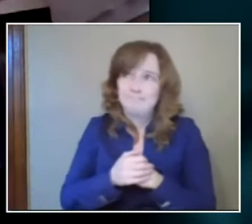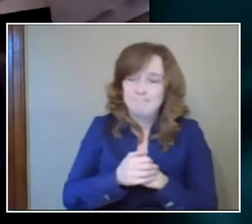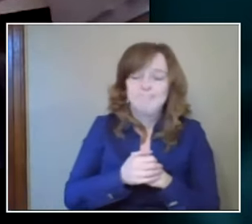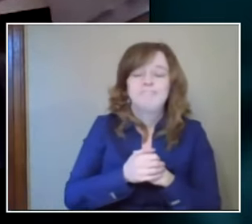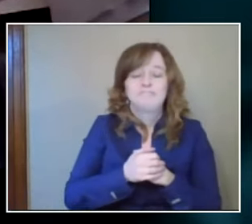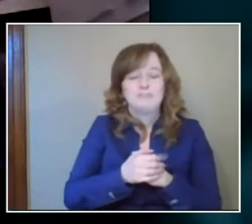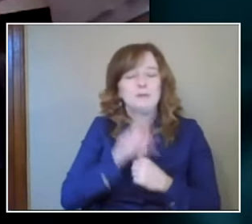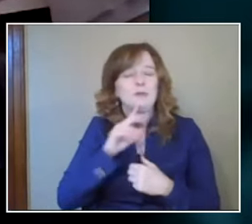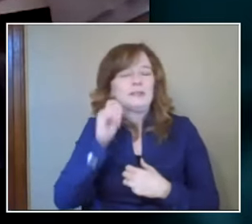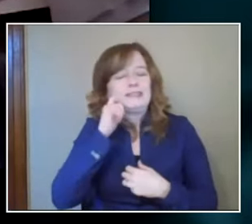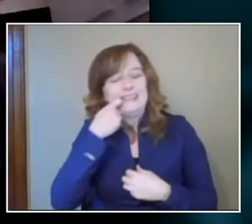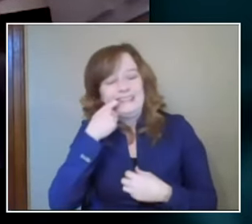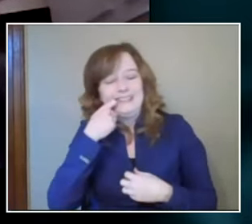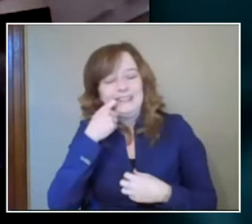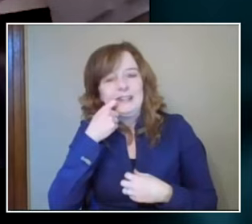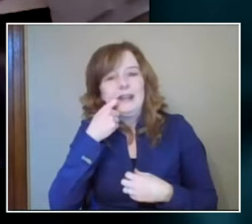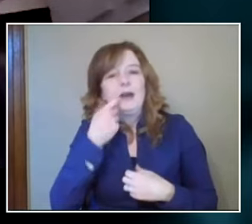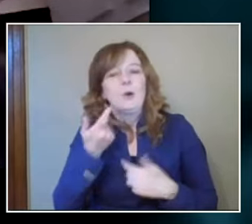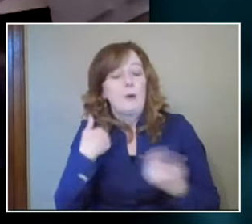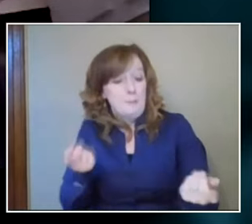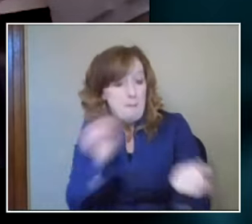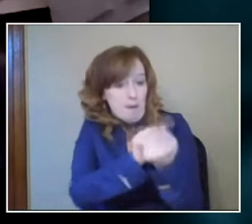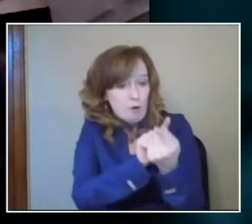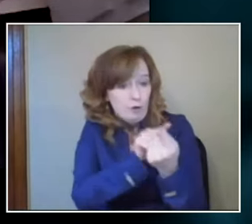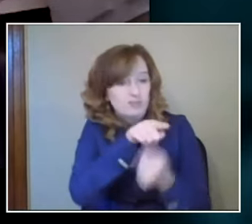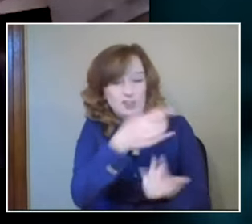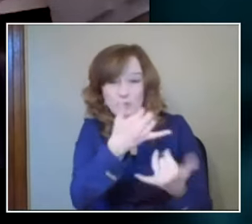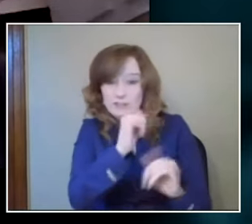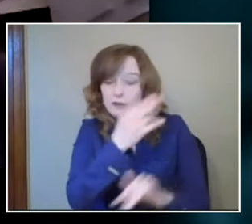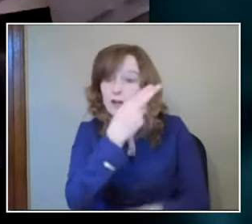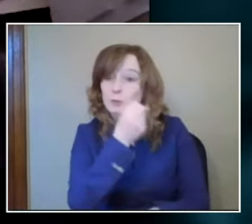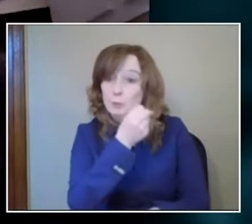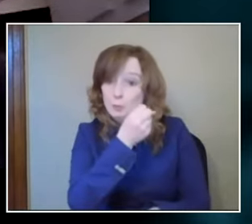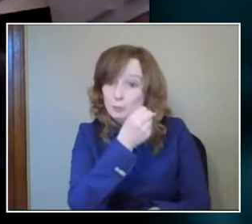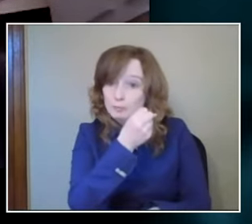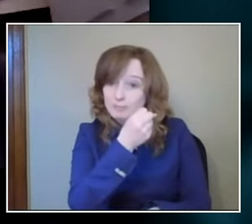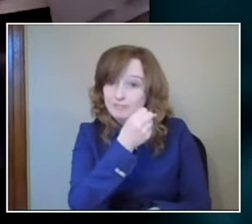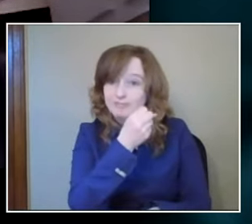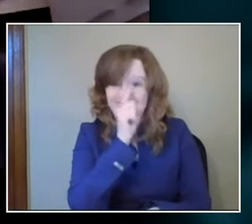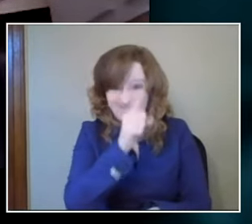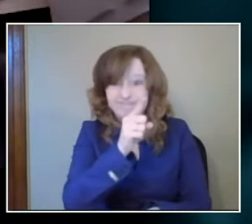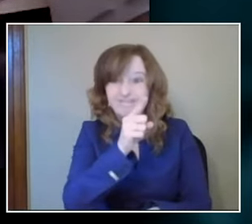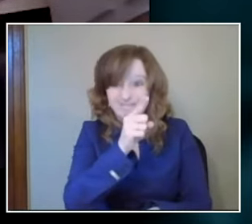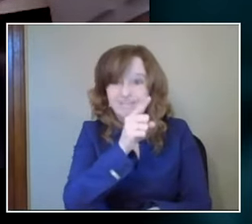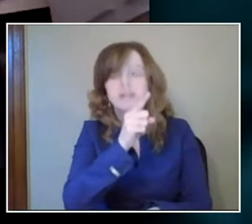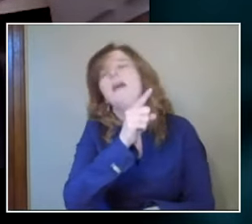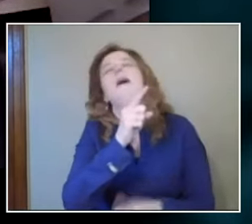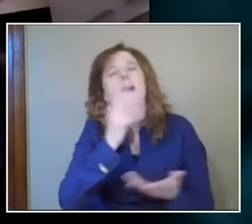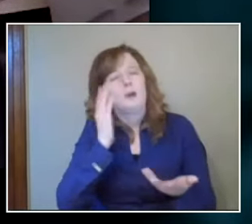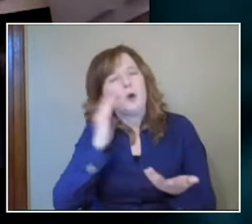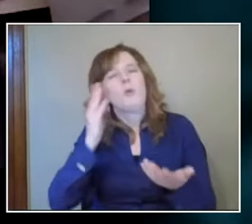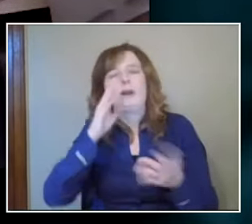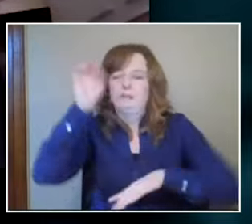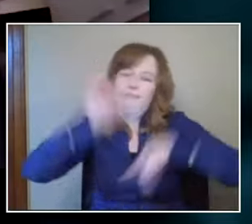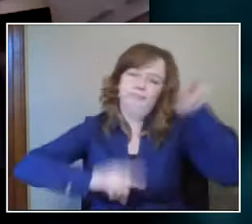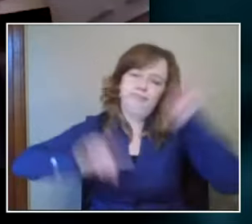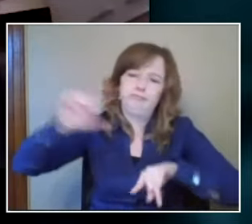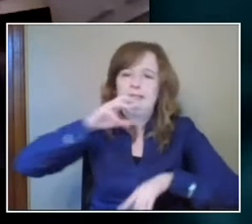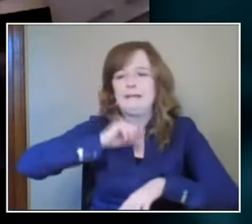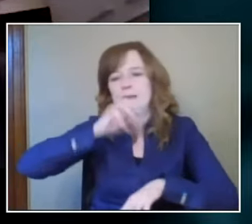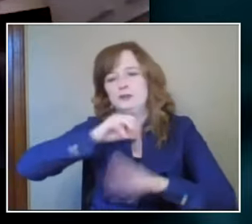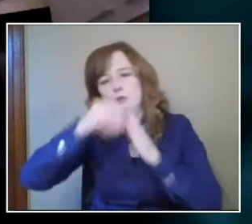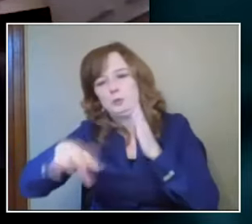working with her, she's still in high school. That's right. And even though we work with students of all ages, all backgrounds, all